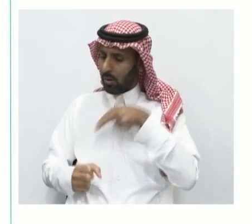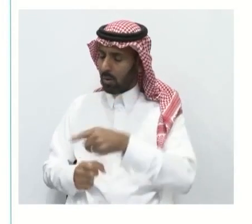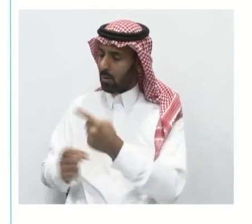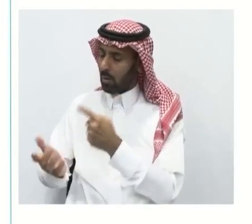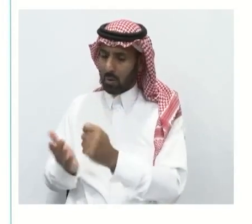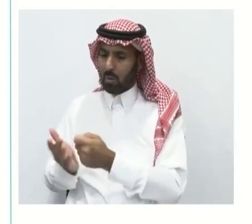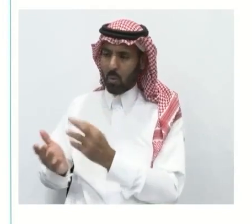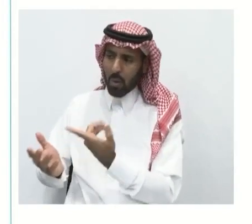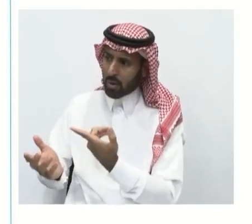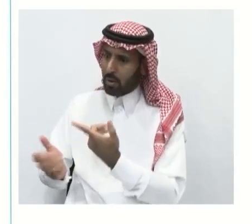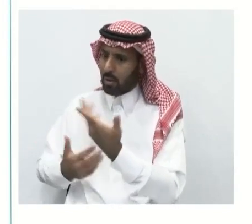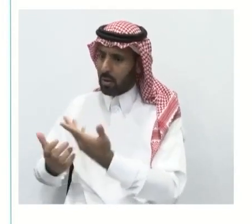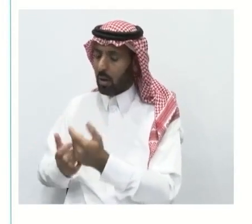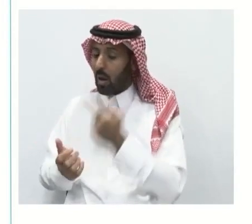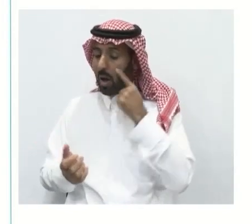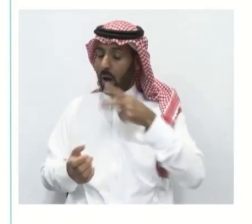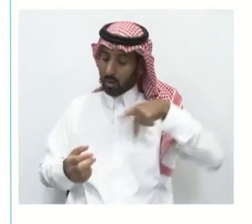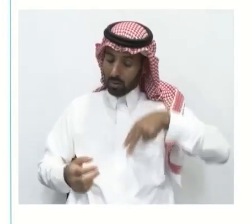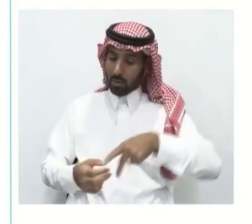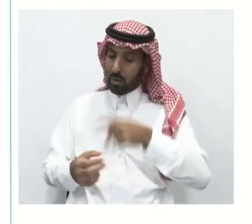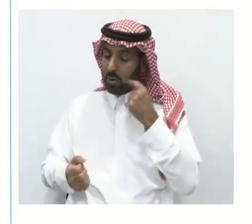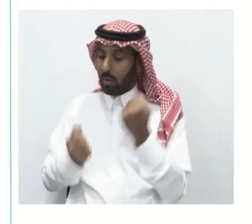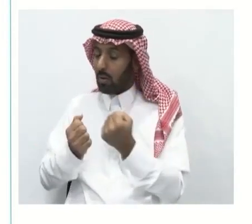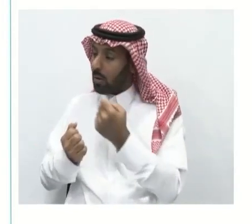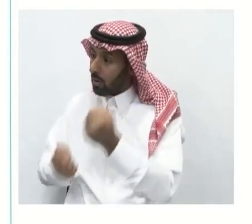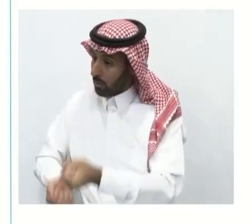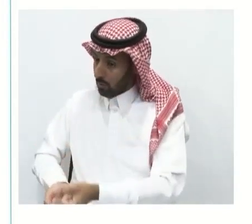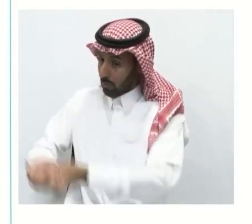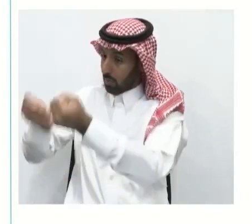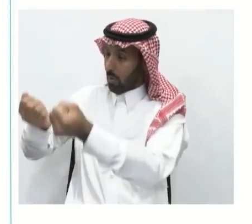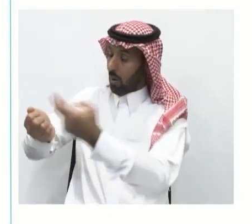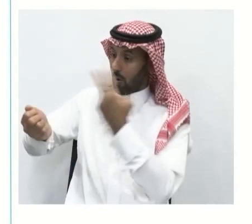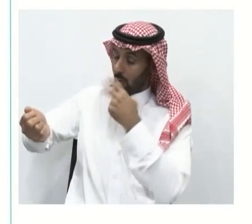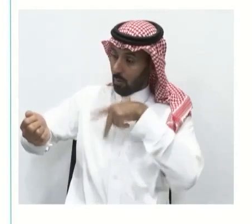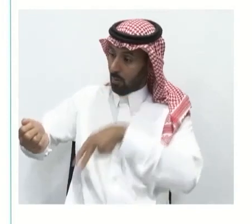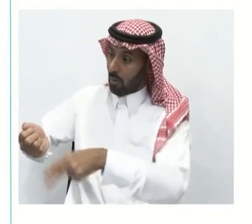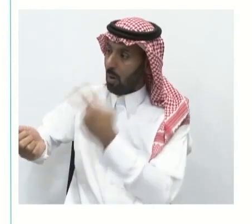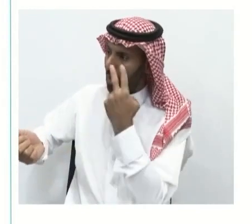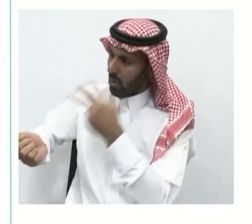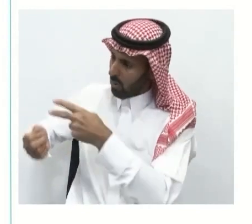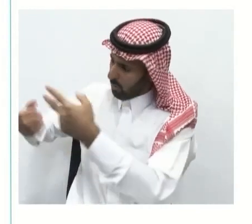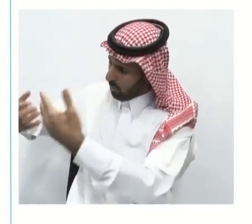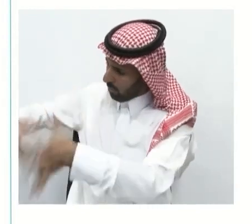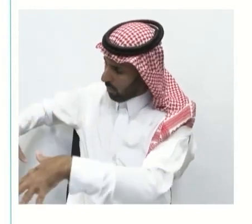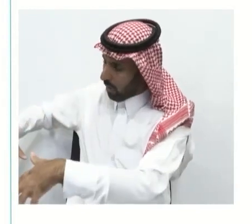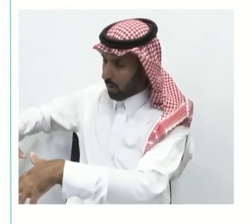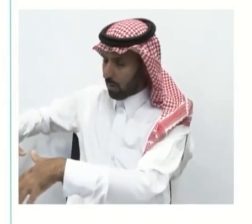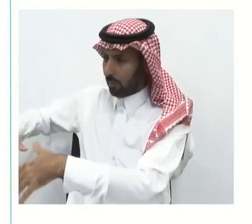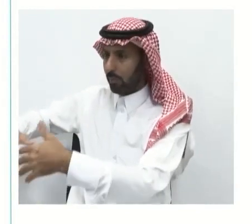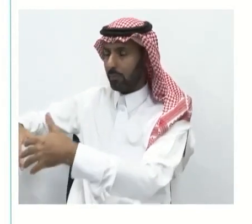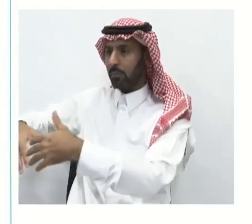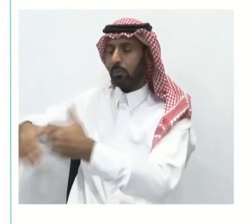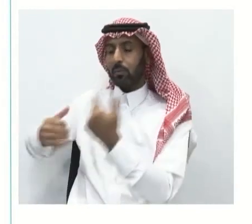I arrived this morning to open up the store. As I walked up to my shop, I noticed a lot of broken glass on the